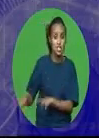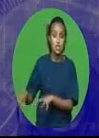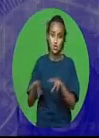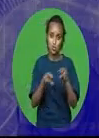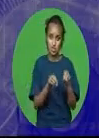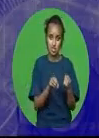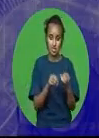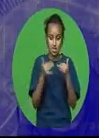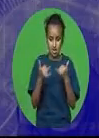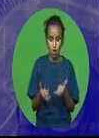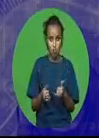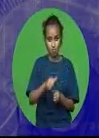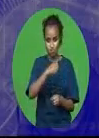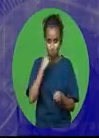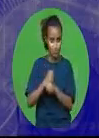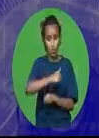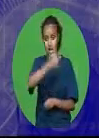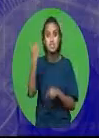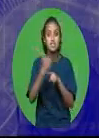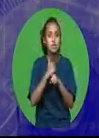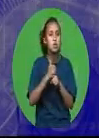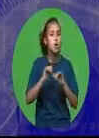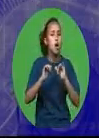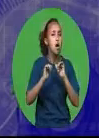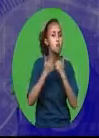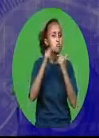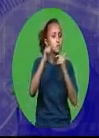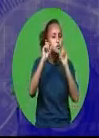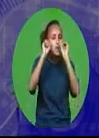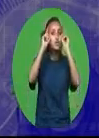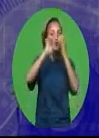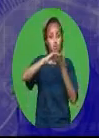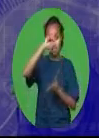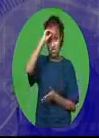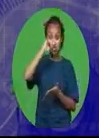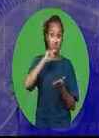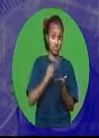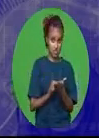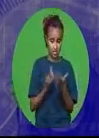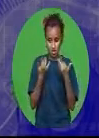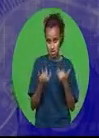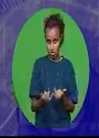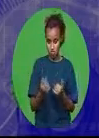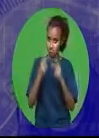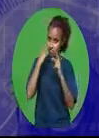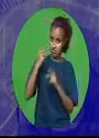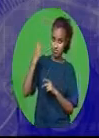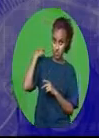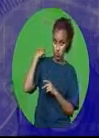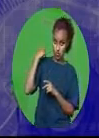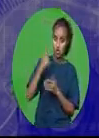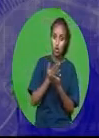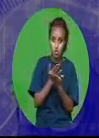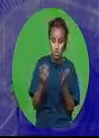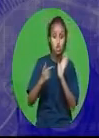Students, let's do some activities to check how much you have understood the lesson. Here are views of an object. Show